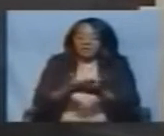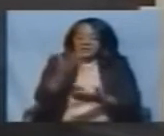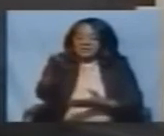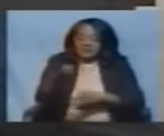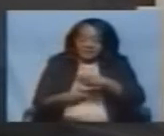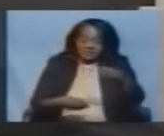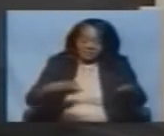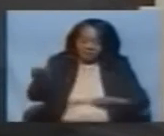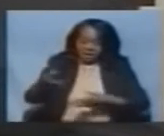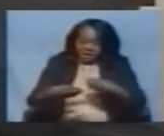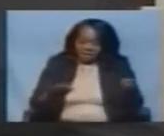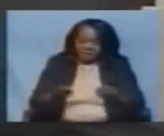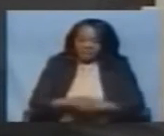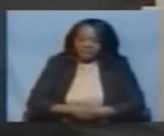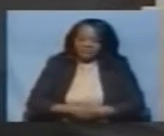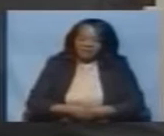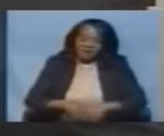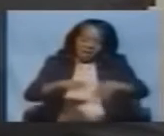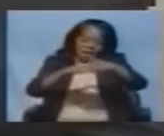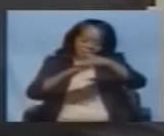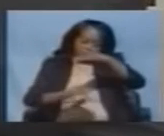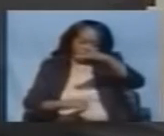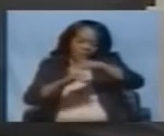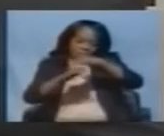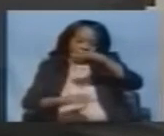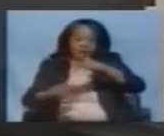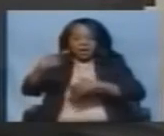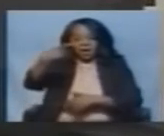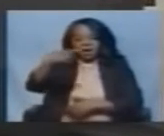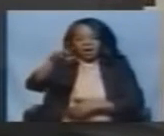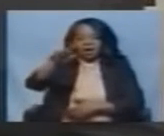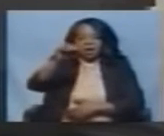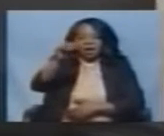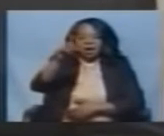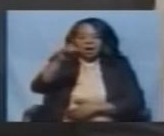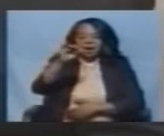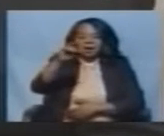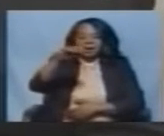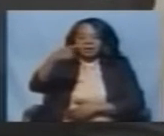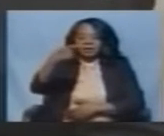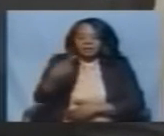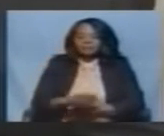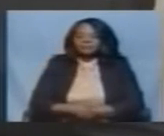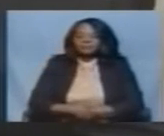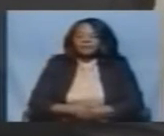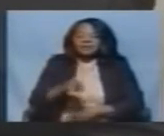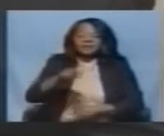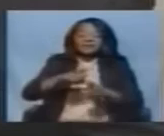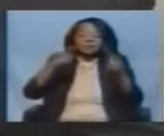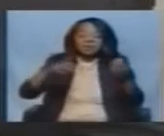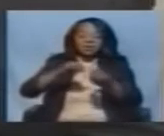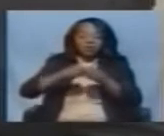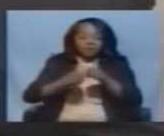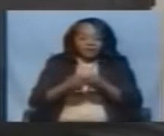themselves, because they are very lowly graded, they have a very strong inferiority complex. You know, some of